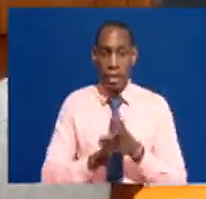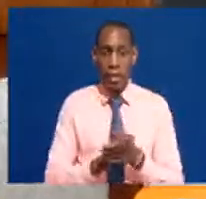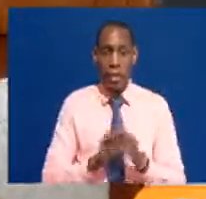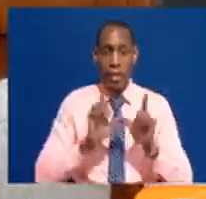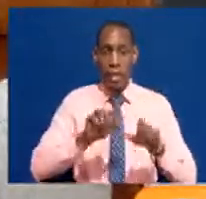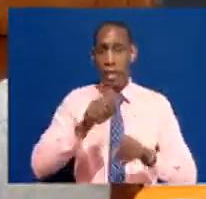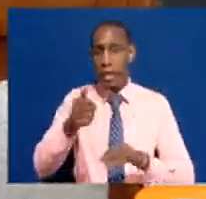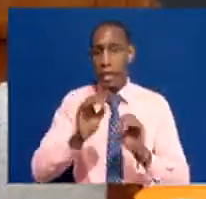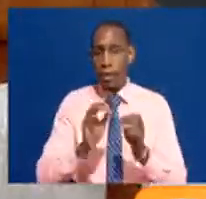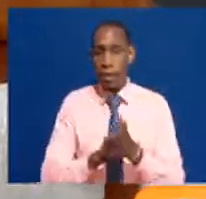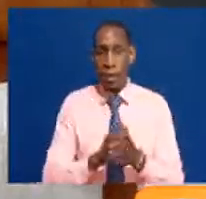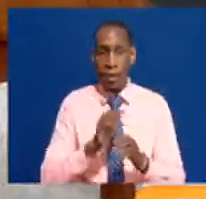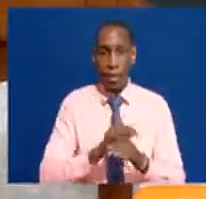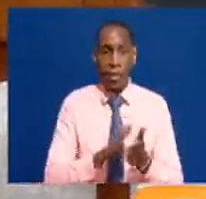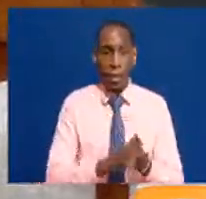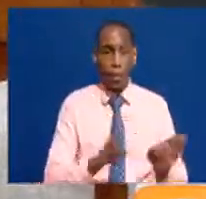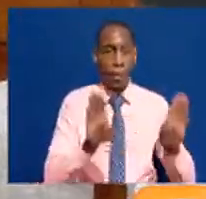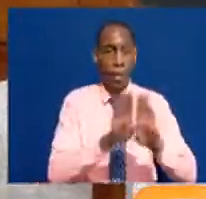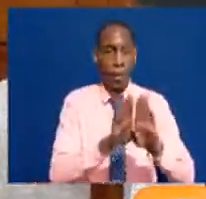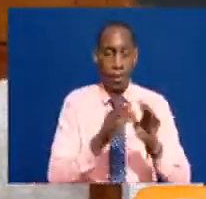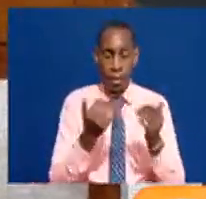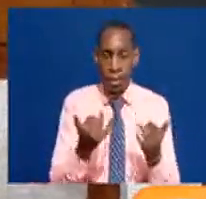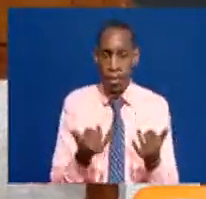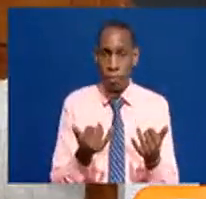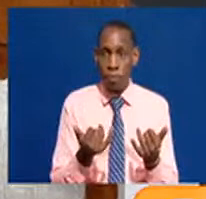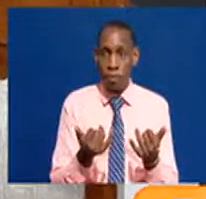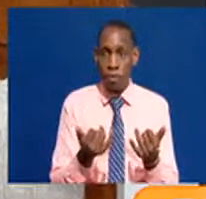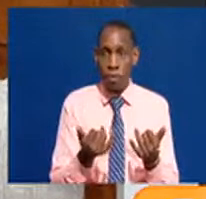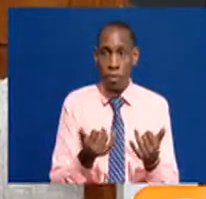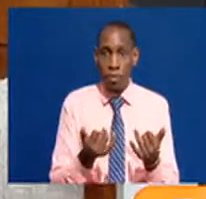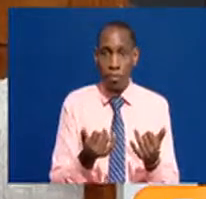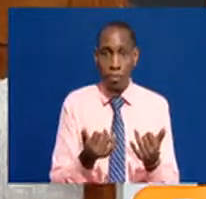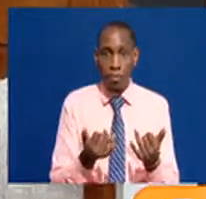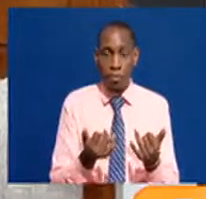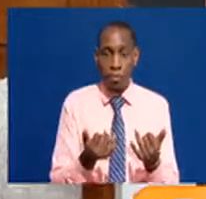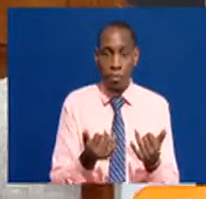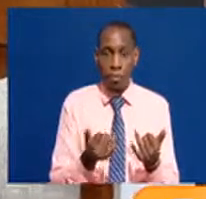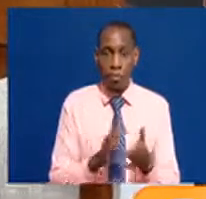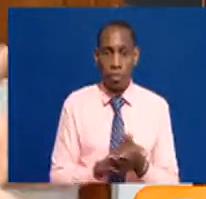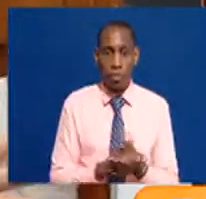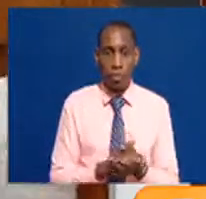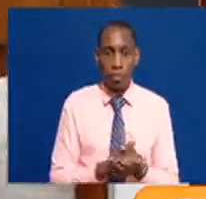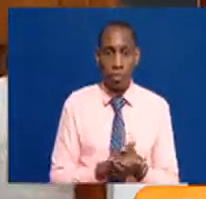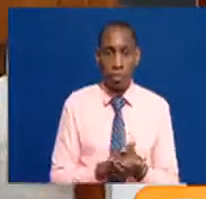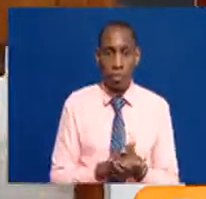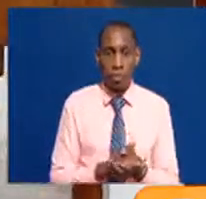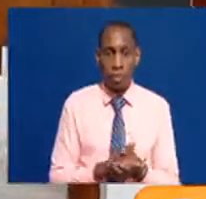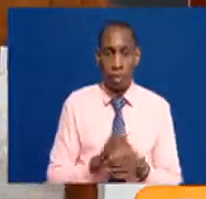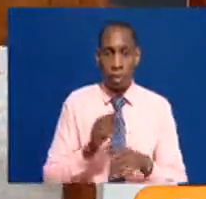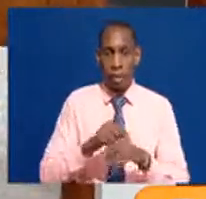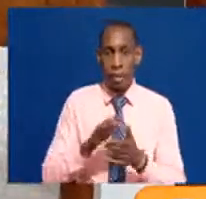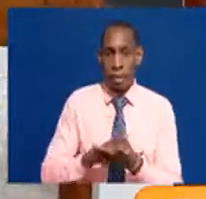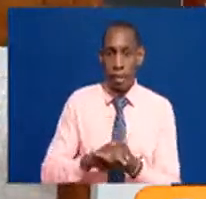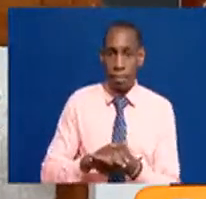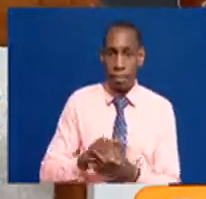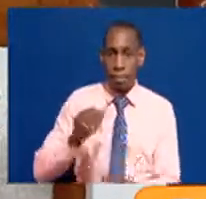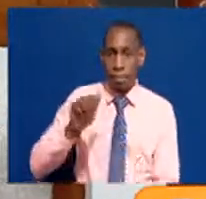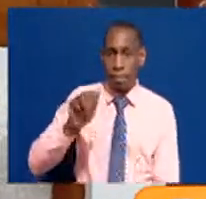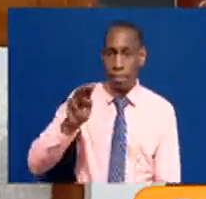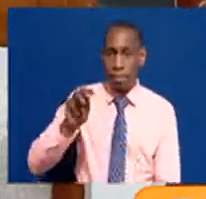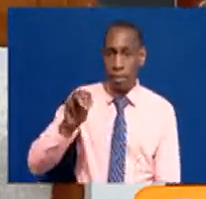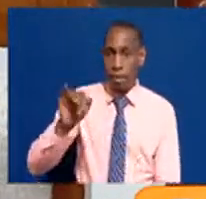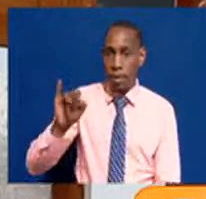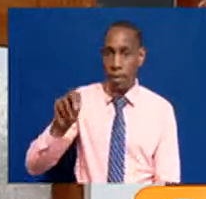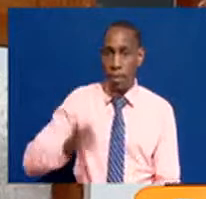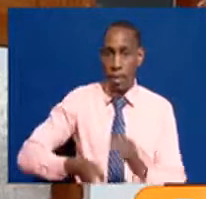else. But when you close it, then you end up giving it to people who don't know what to do. Idi Amin, when he kicked out the Asians,